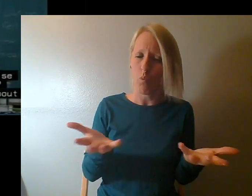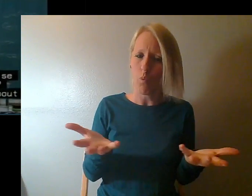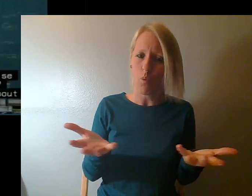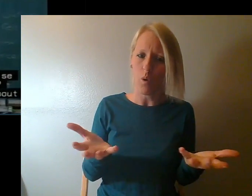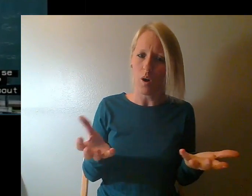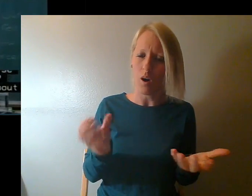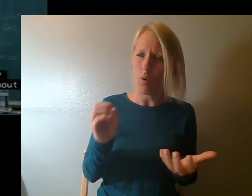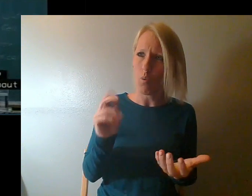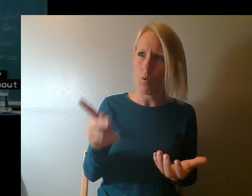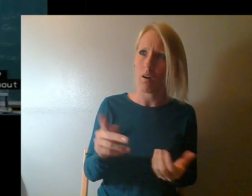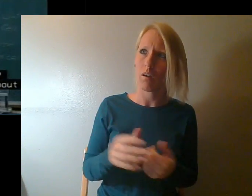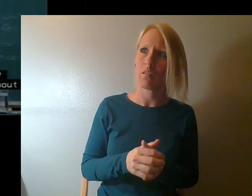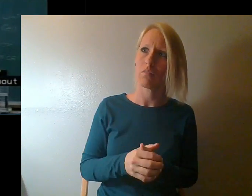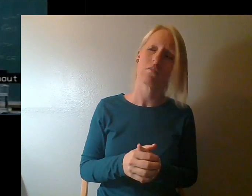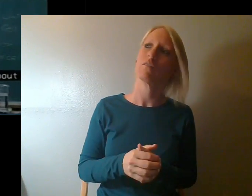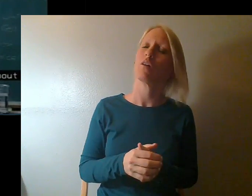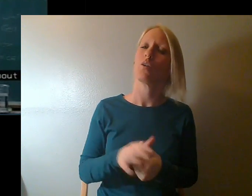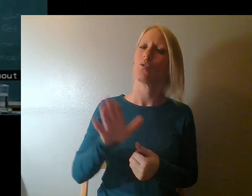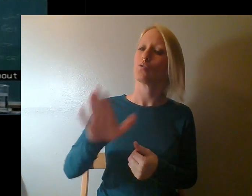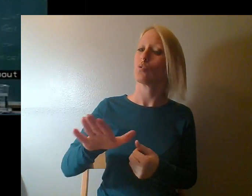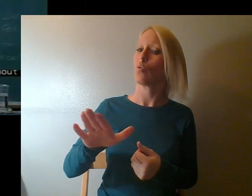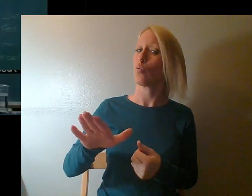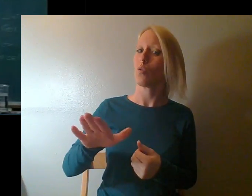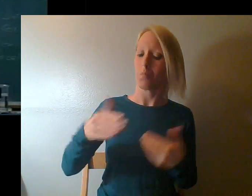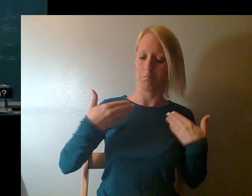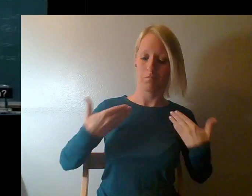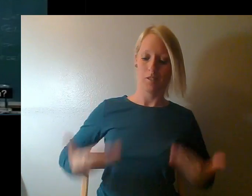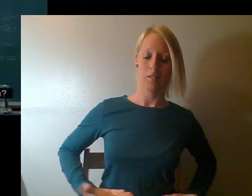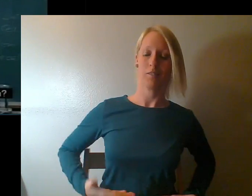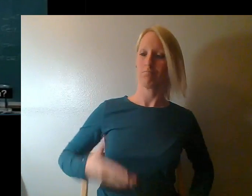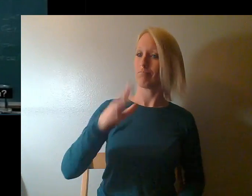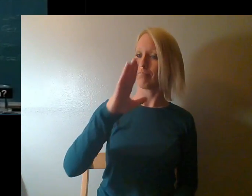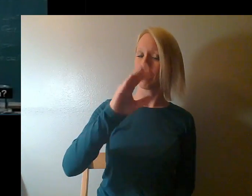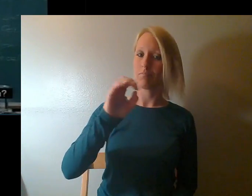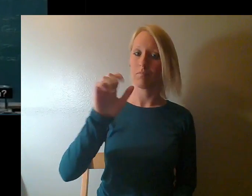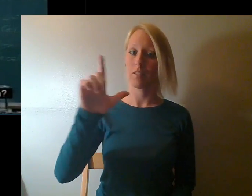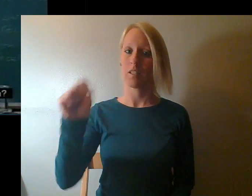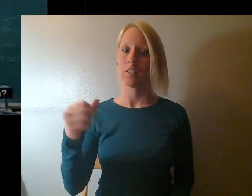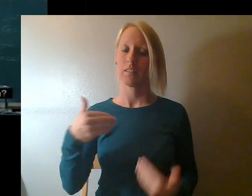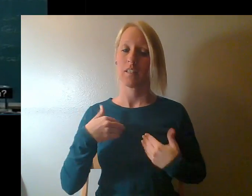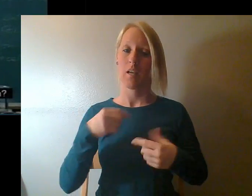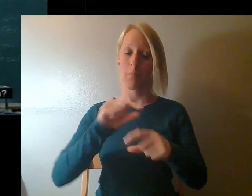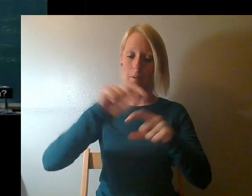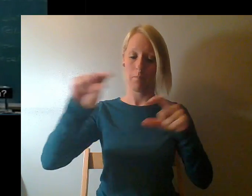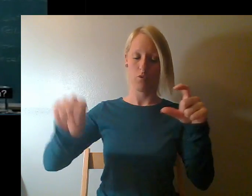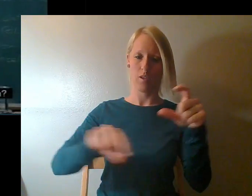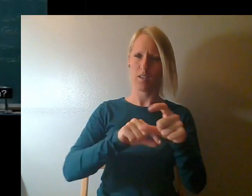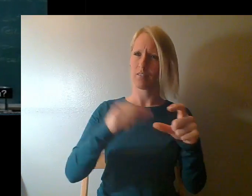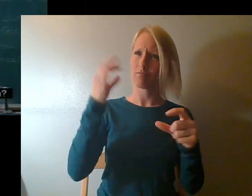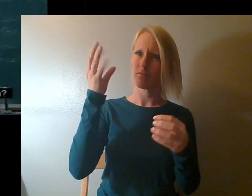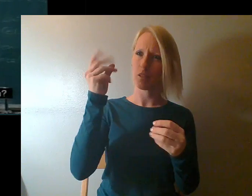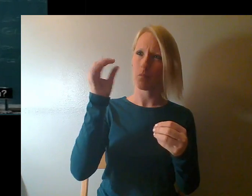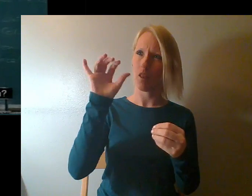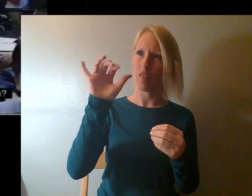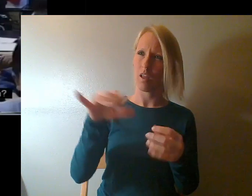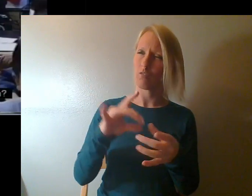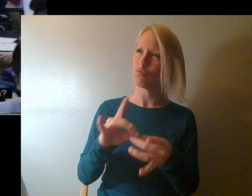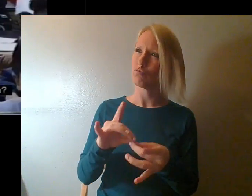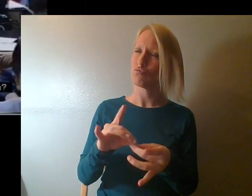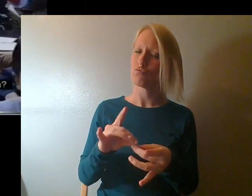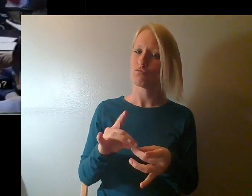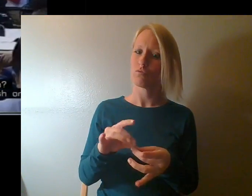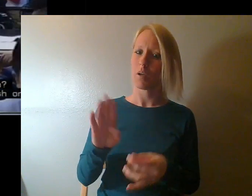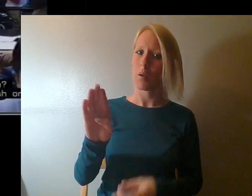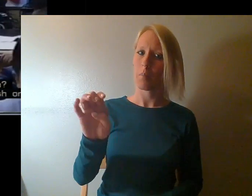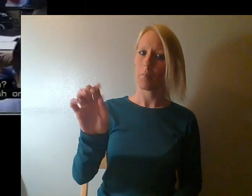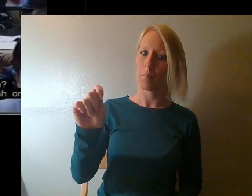about your cells, all right? All your cells have cell membranes around them. Beth? Well, I remember in the book, when you